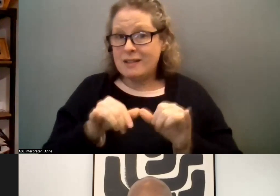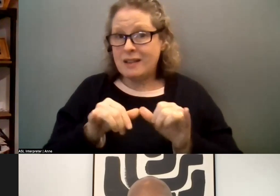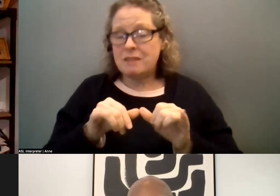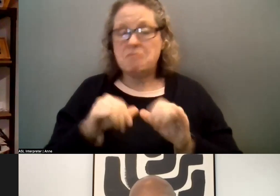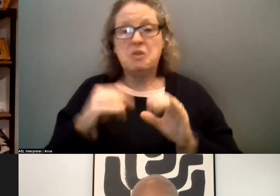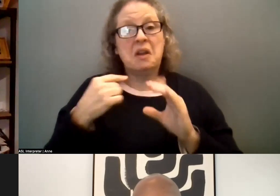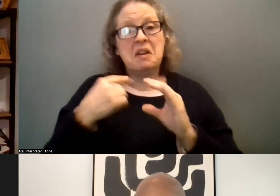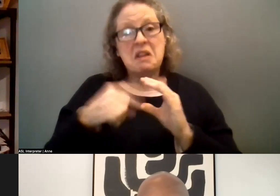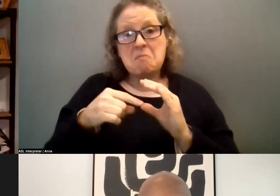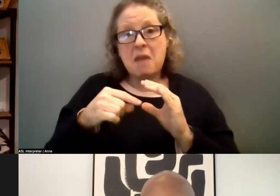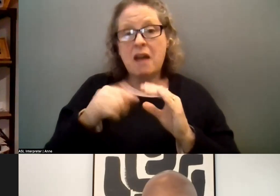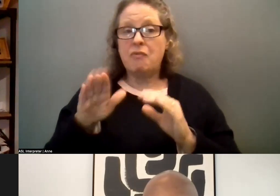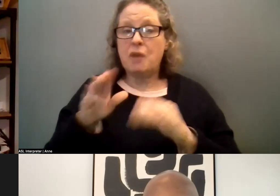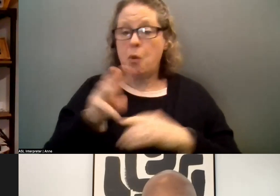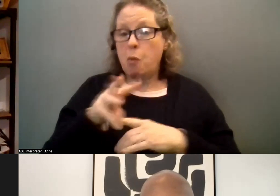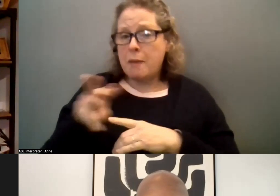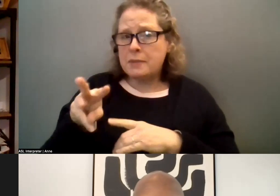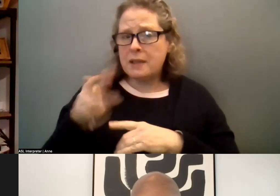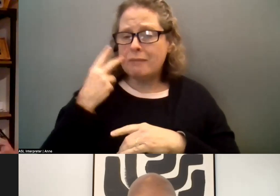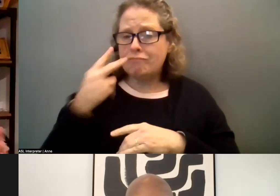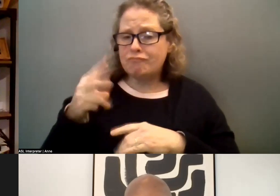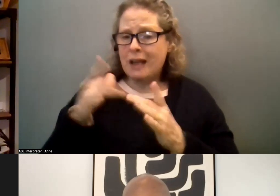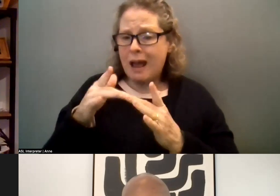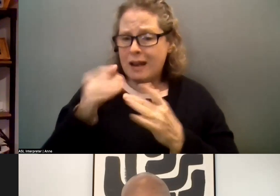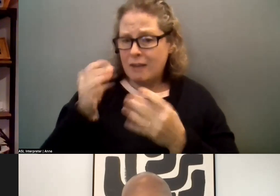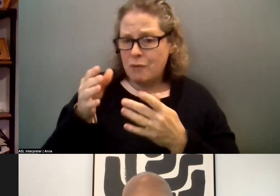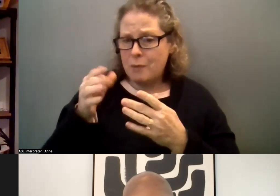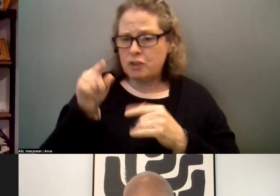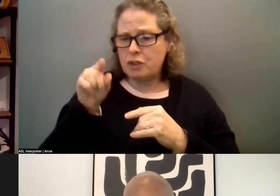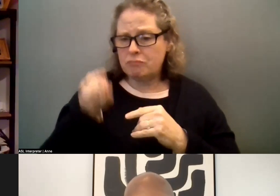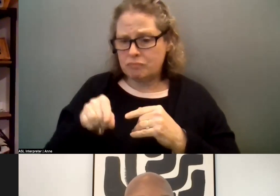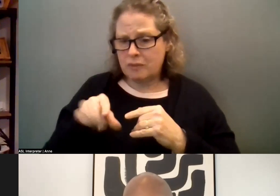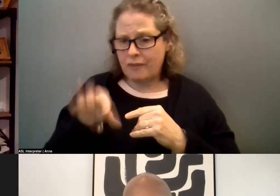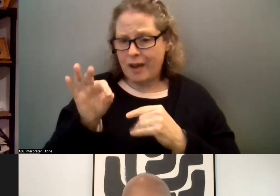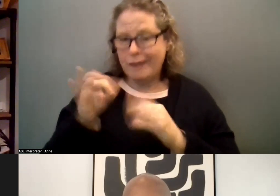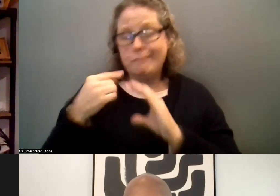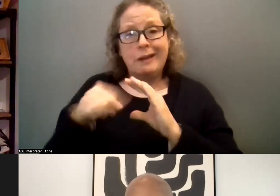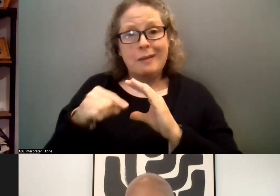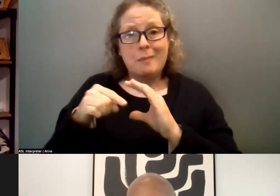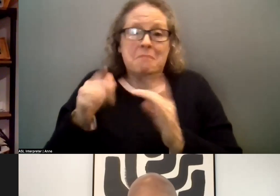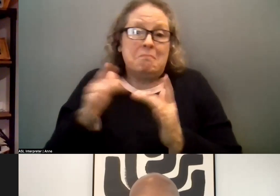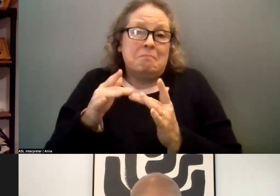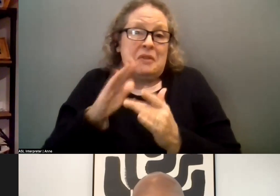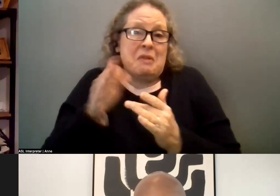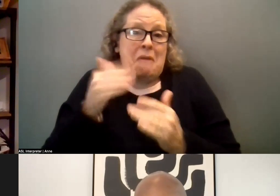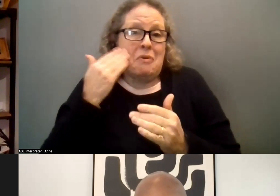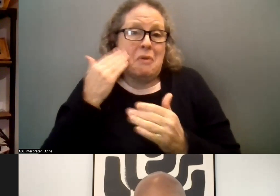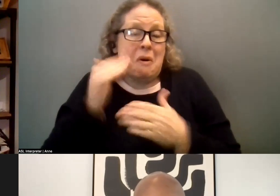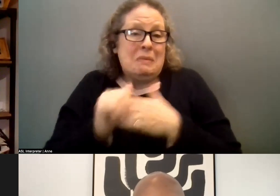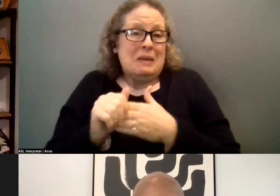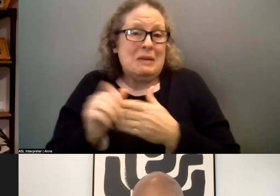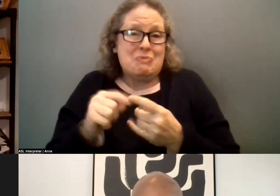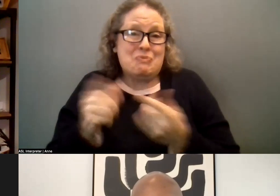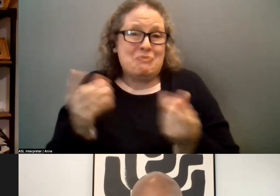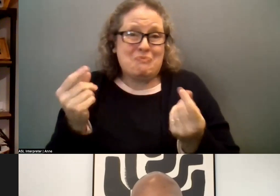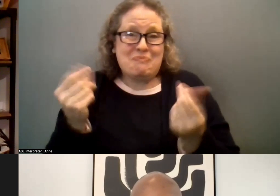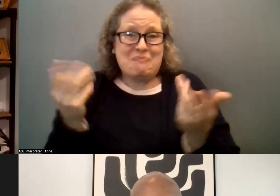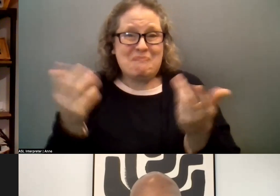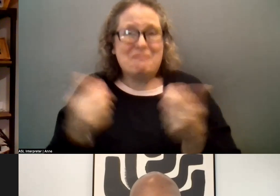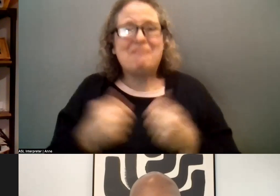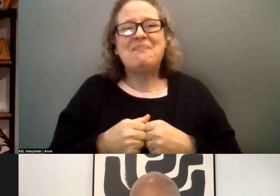a form, or sending a DM, because you never know where it might lead. Yes. I'd like to just shout out